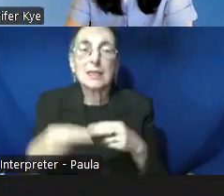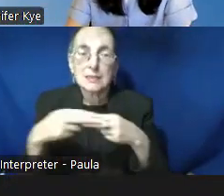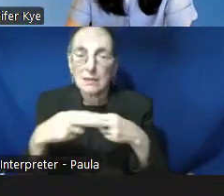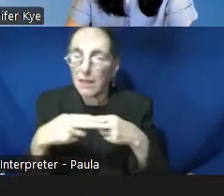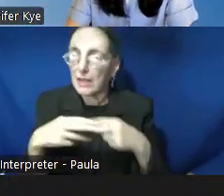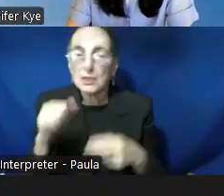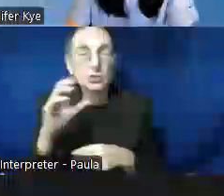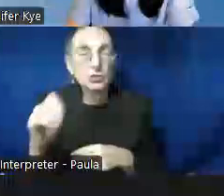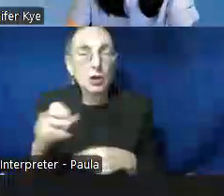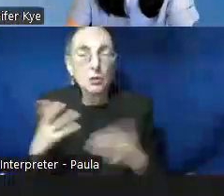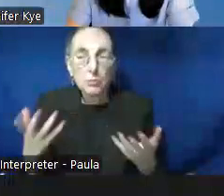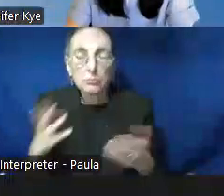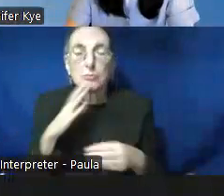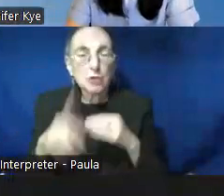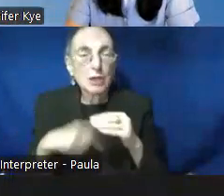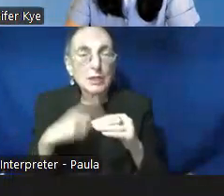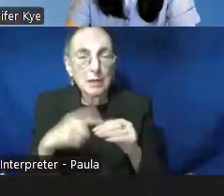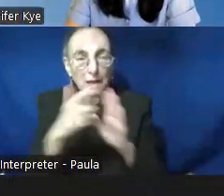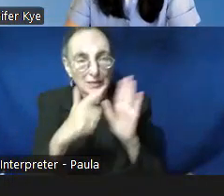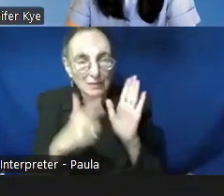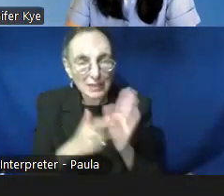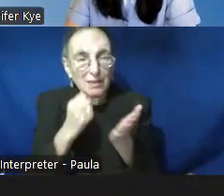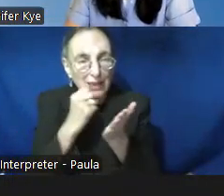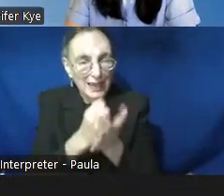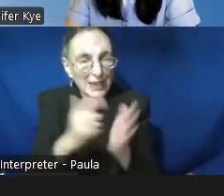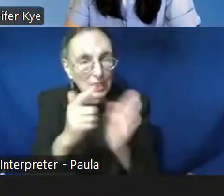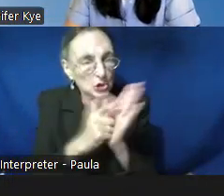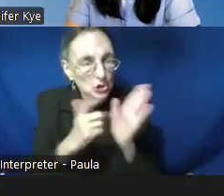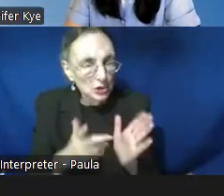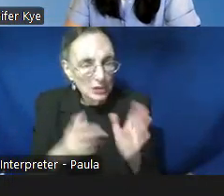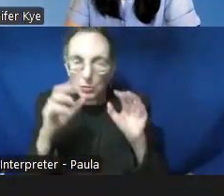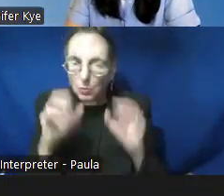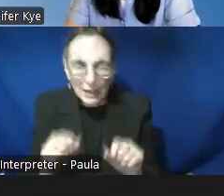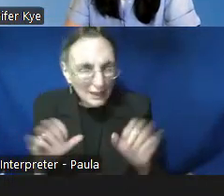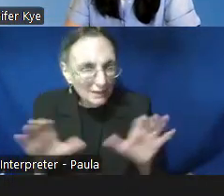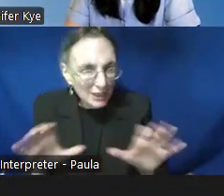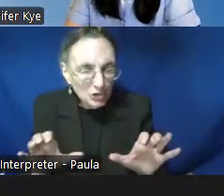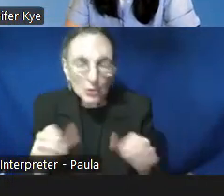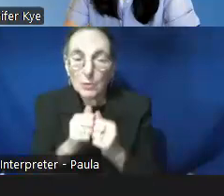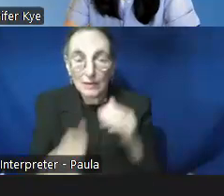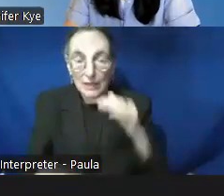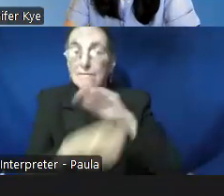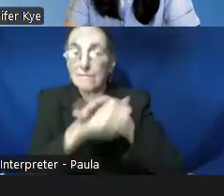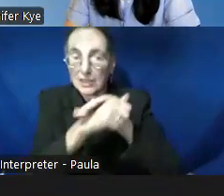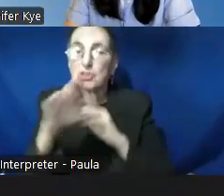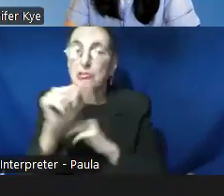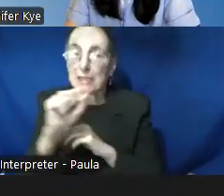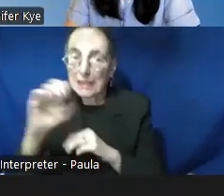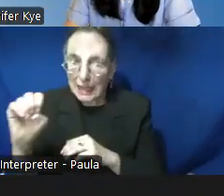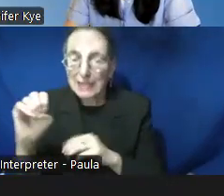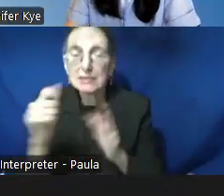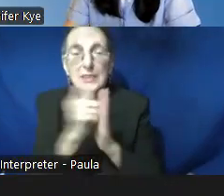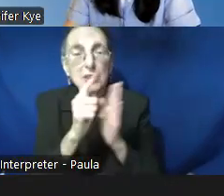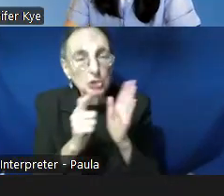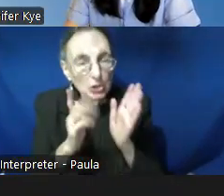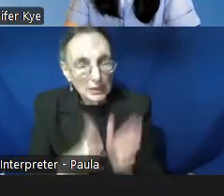So in terms of what legal aid attorneys can do in eviction cases, the attorney's role will be to